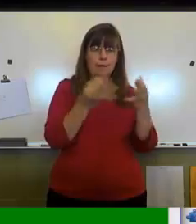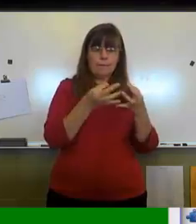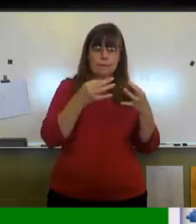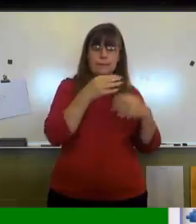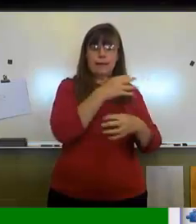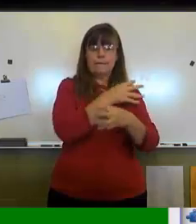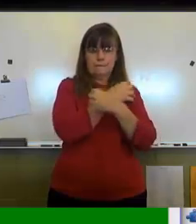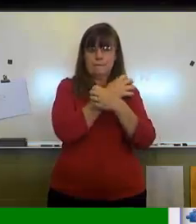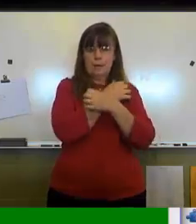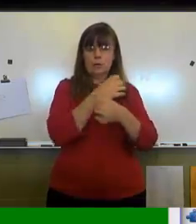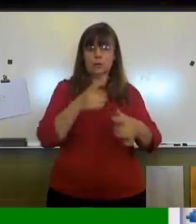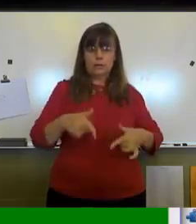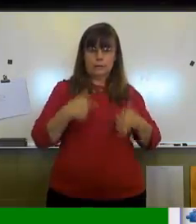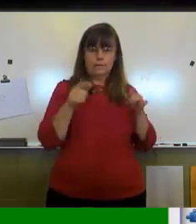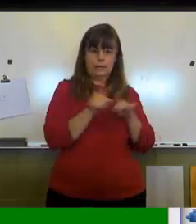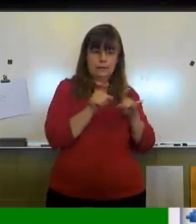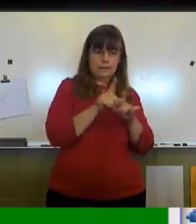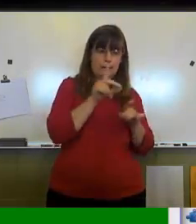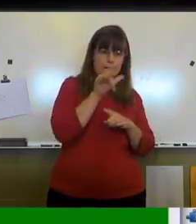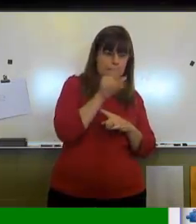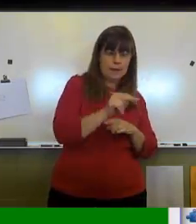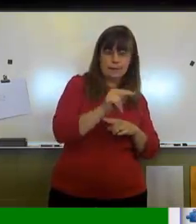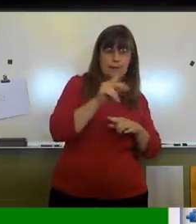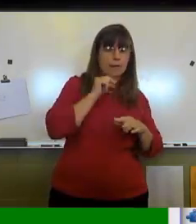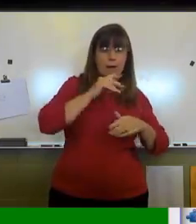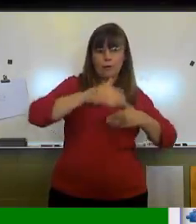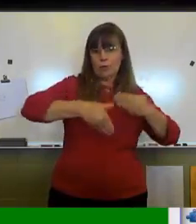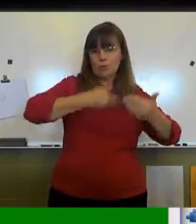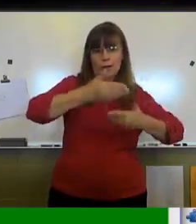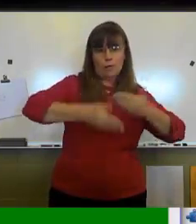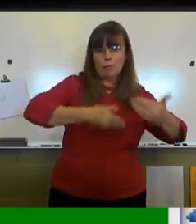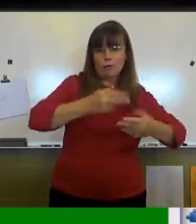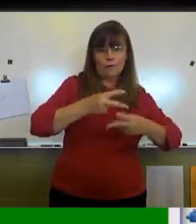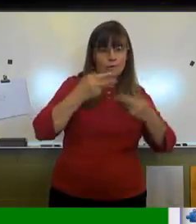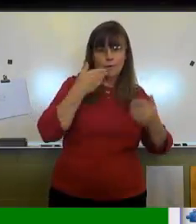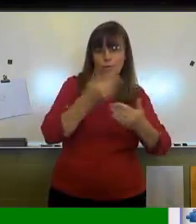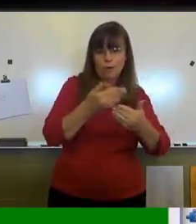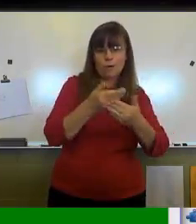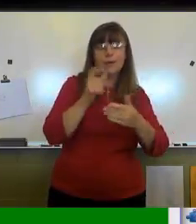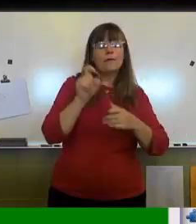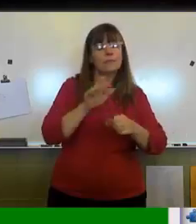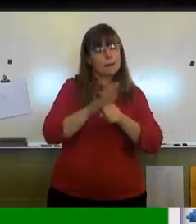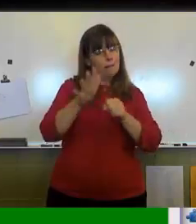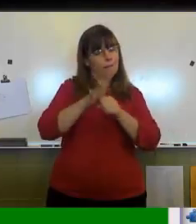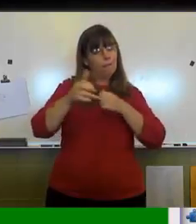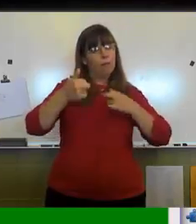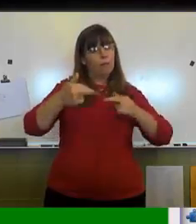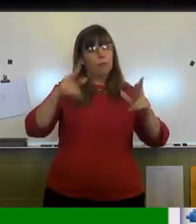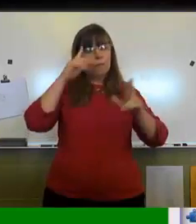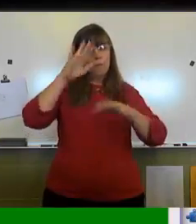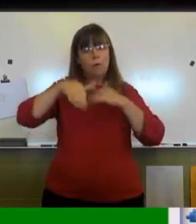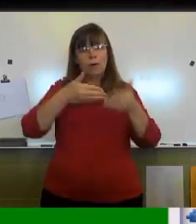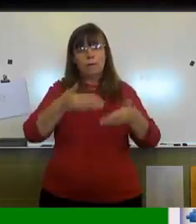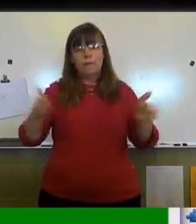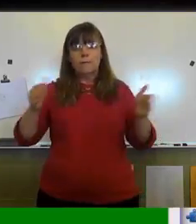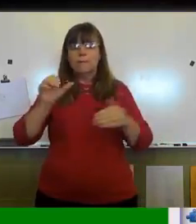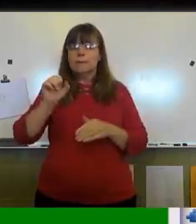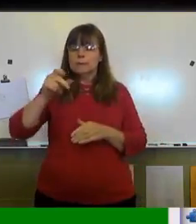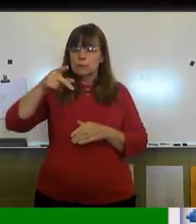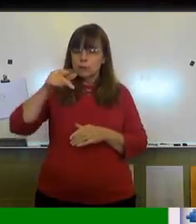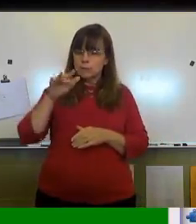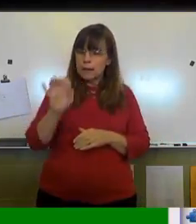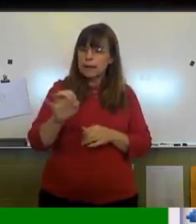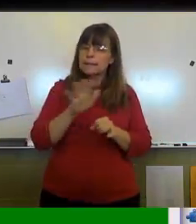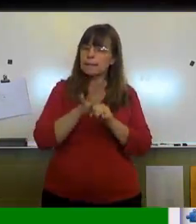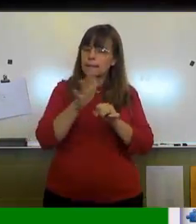because they're not going to get along very well together. So yeah, there has to be enough room for all of them to live. So that's your space and your food,